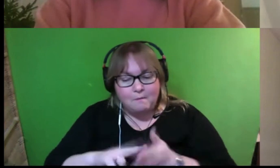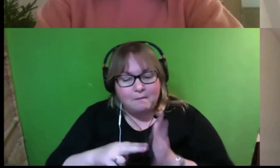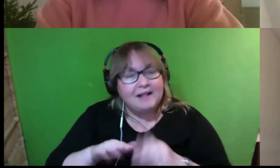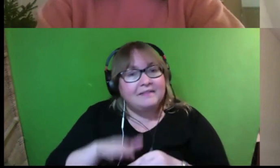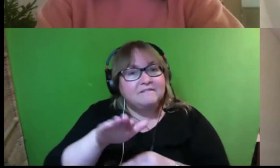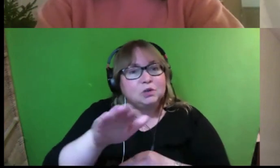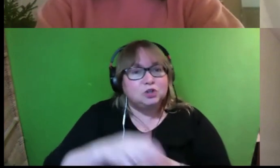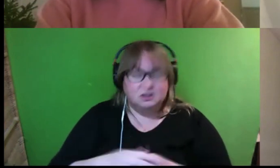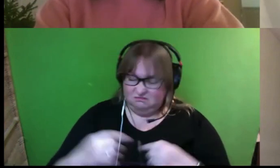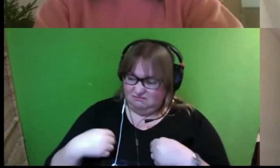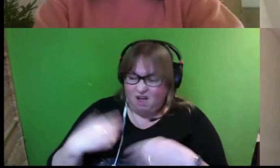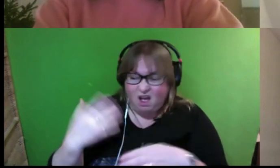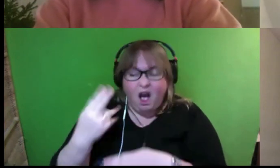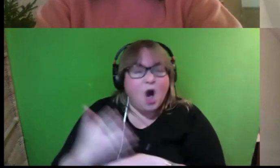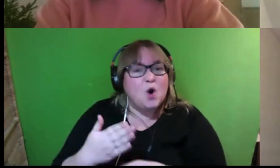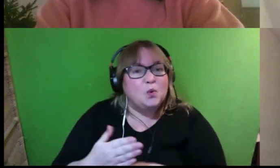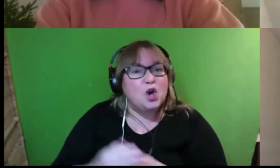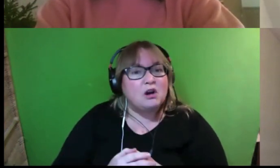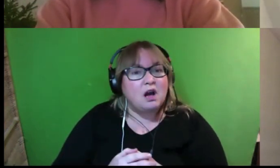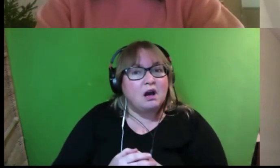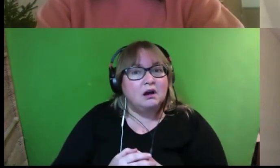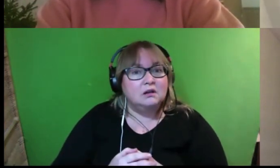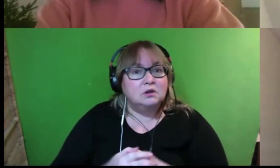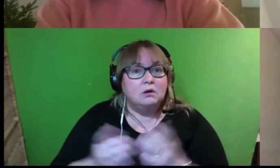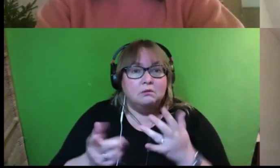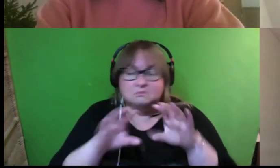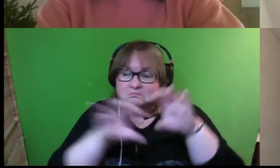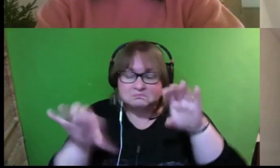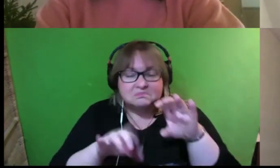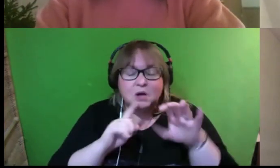other people coming as well. They've been really finding this a great space. So